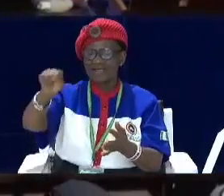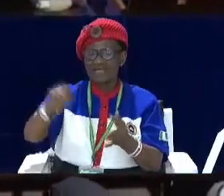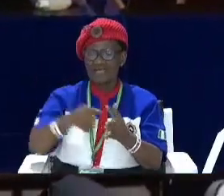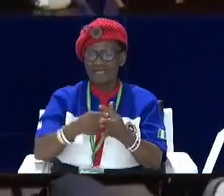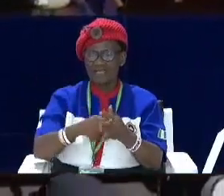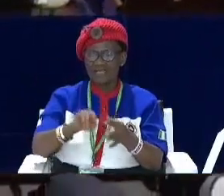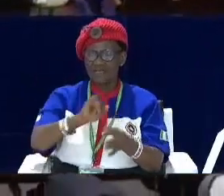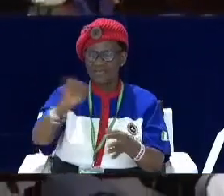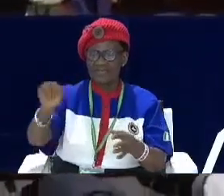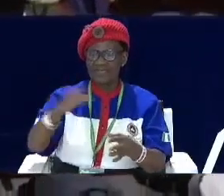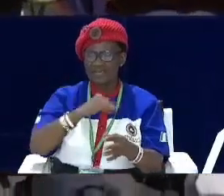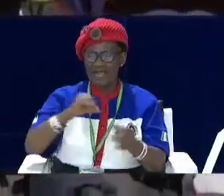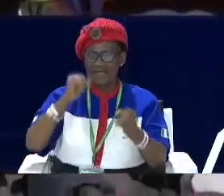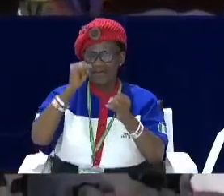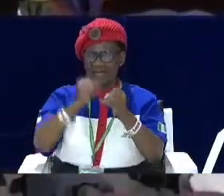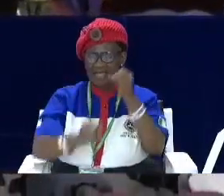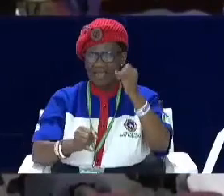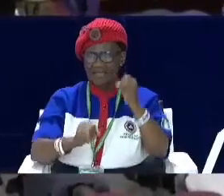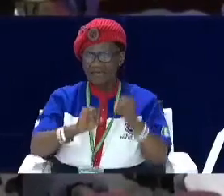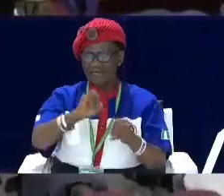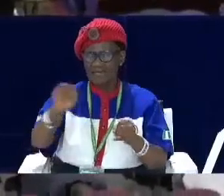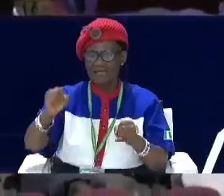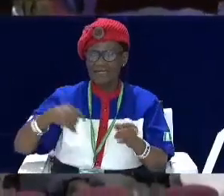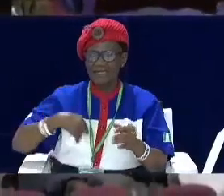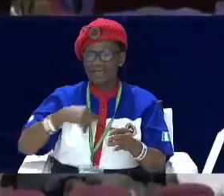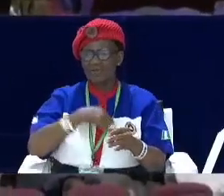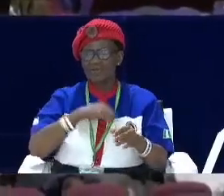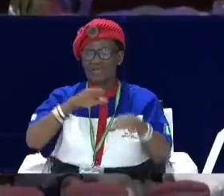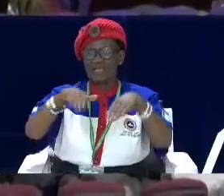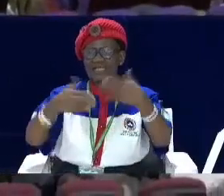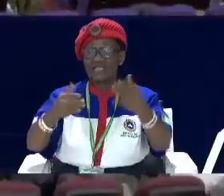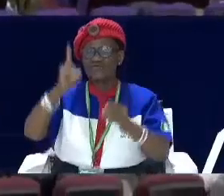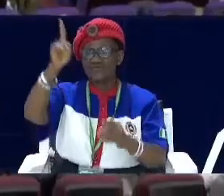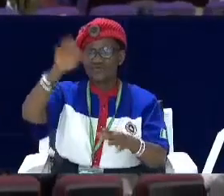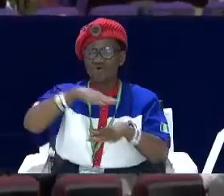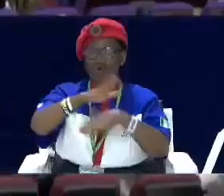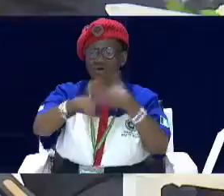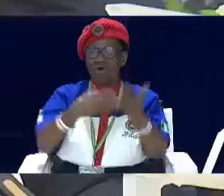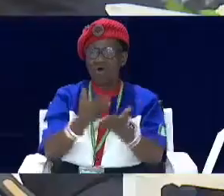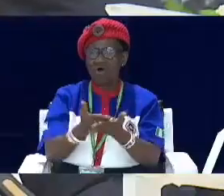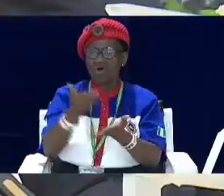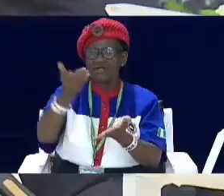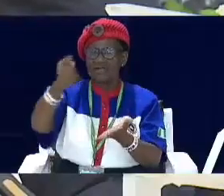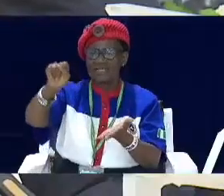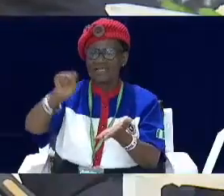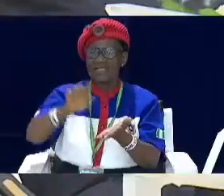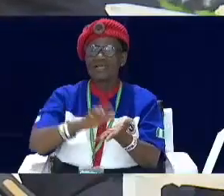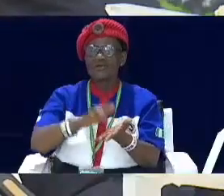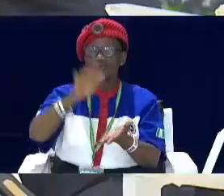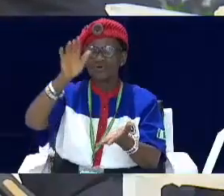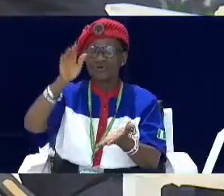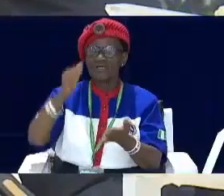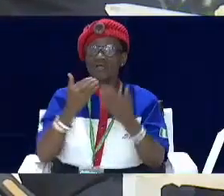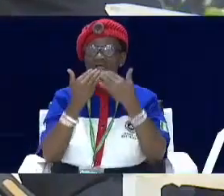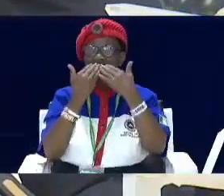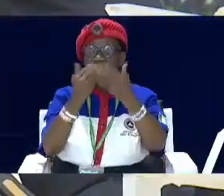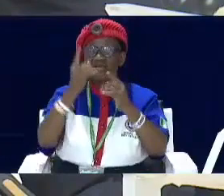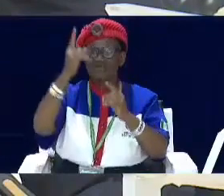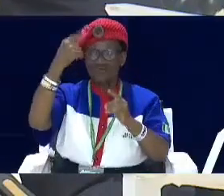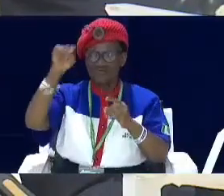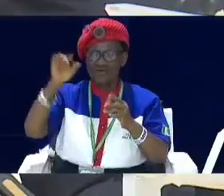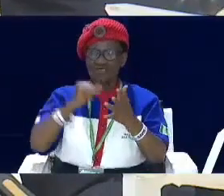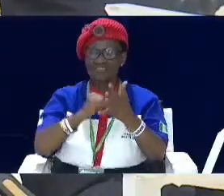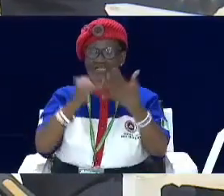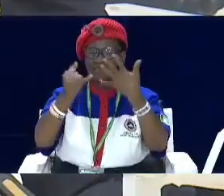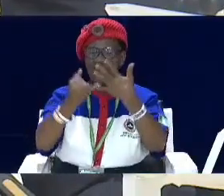ending, ibere ati opin, we give you all the glory. A fi gbogbo ogo fun o. Thank you for January. Adupe fun osu